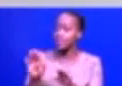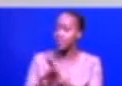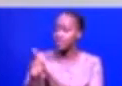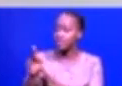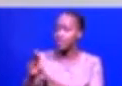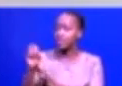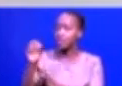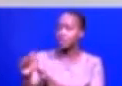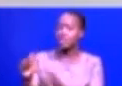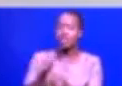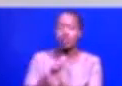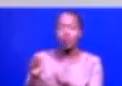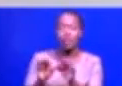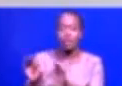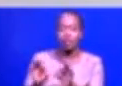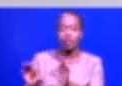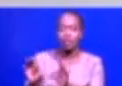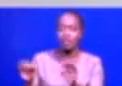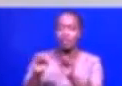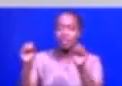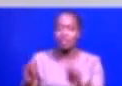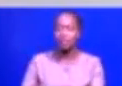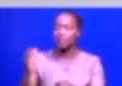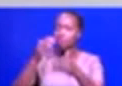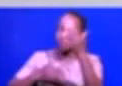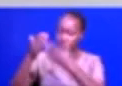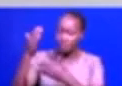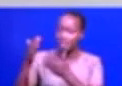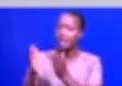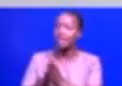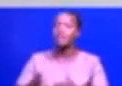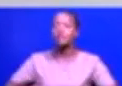is a well-elaborate league system for the universities, and we